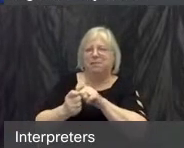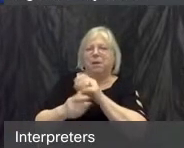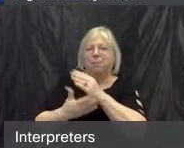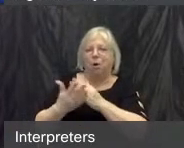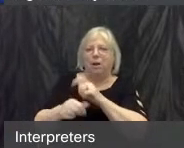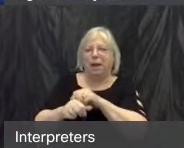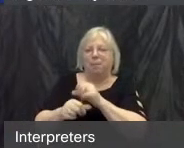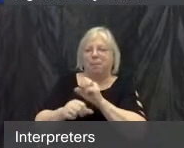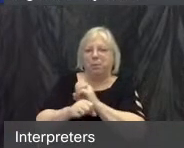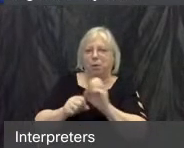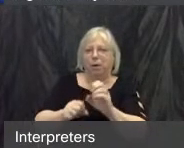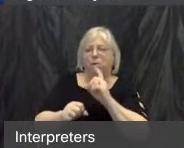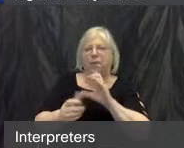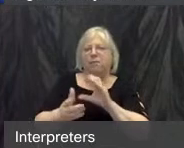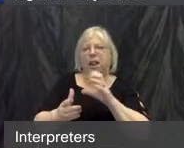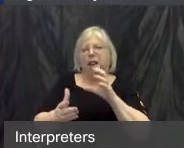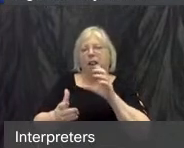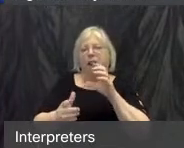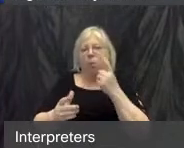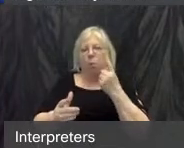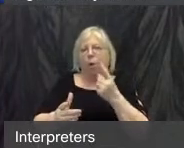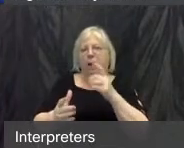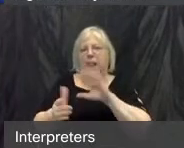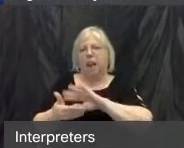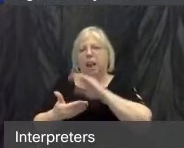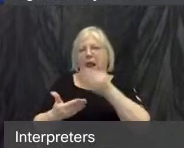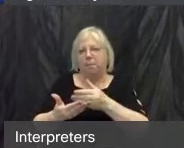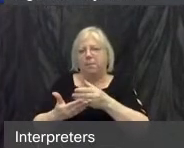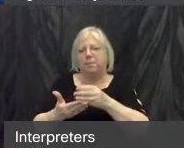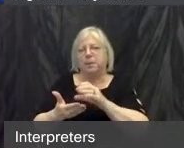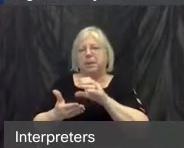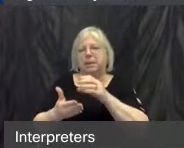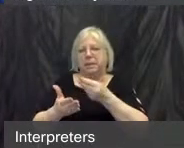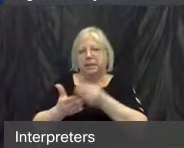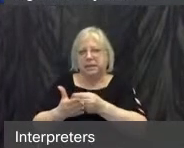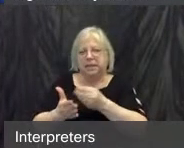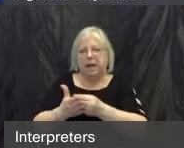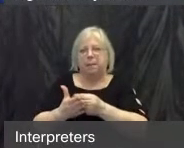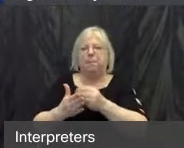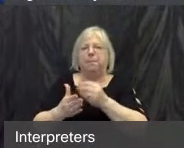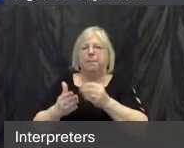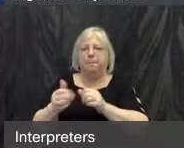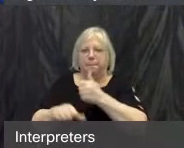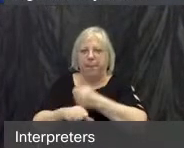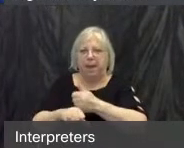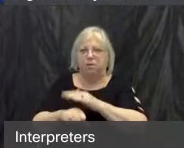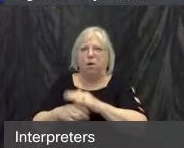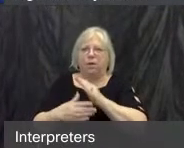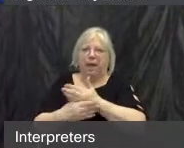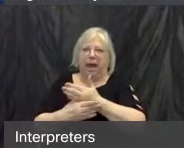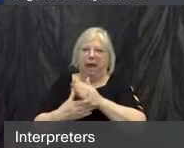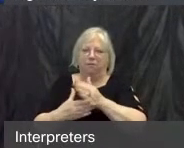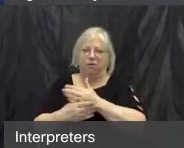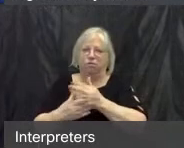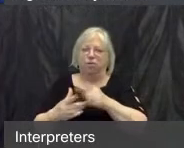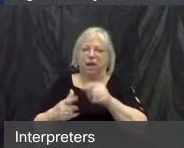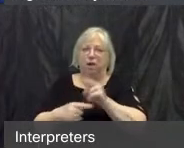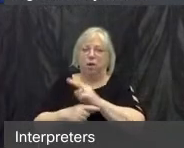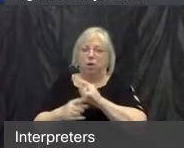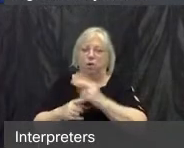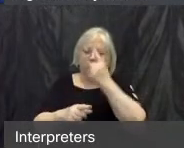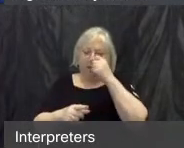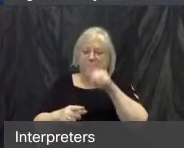employees. We budget a lump sum amount by department based on the average that they're using, because there's a lot of turnover in